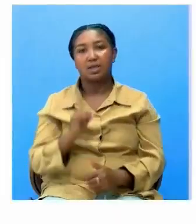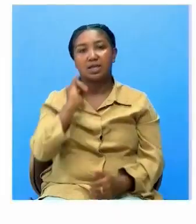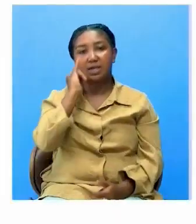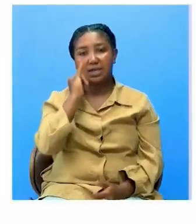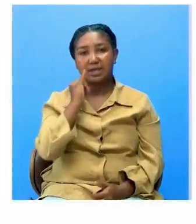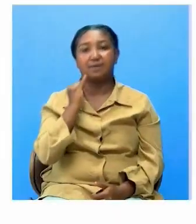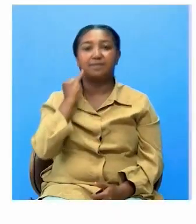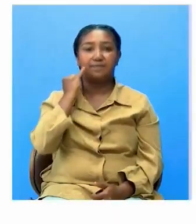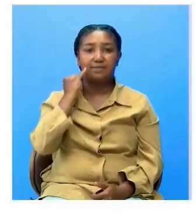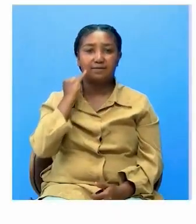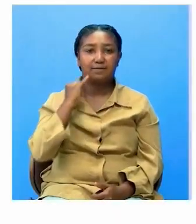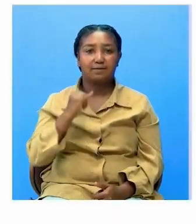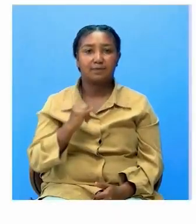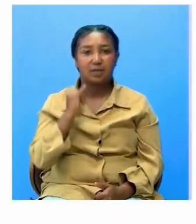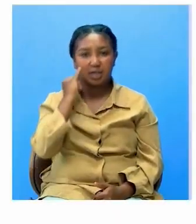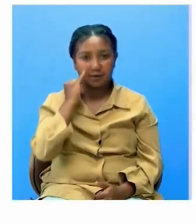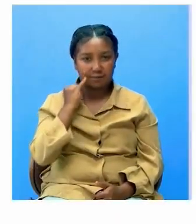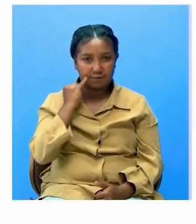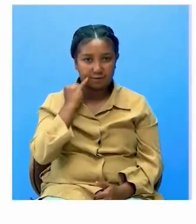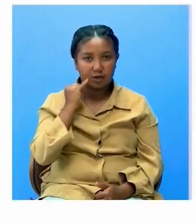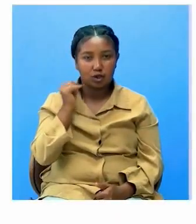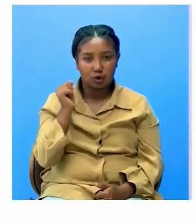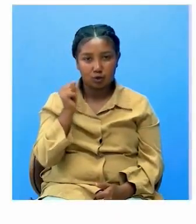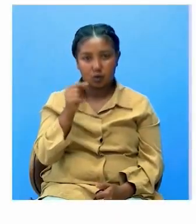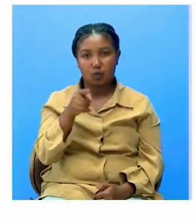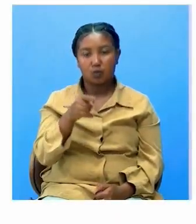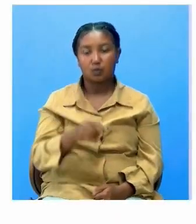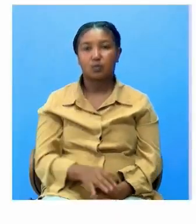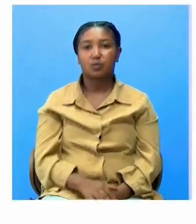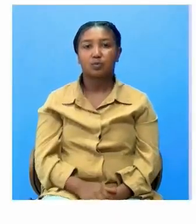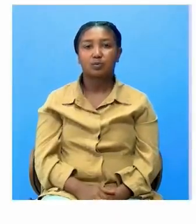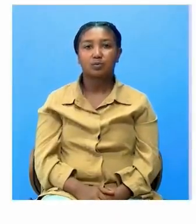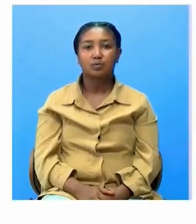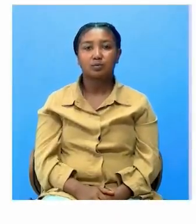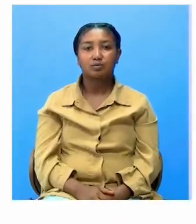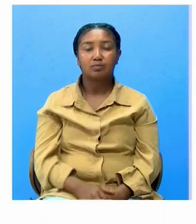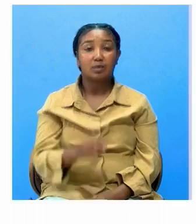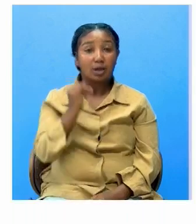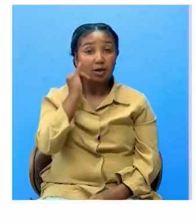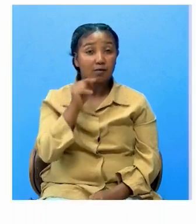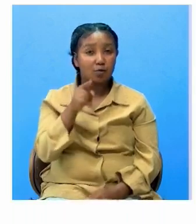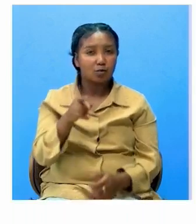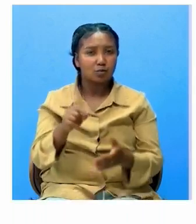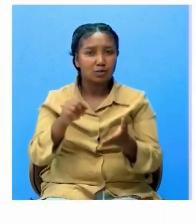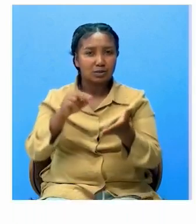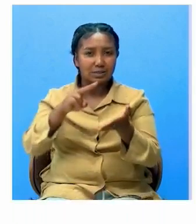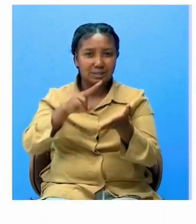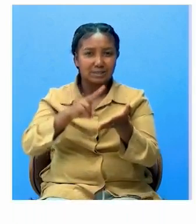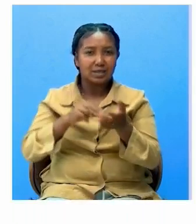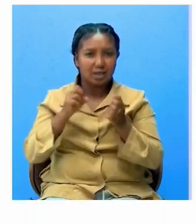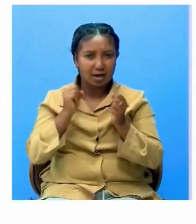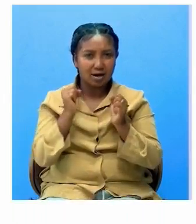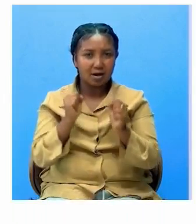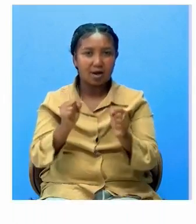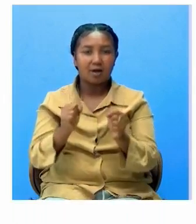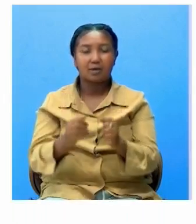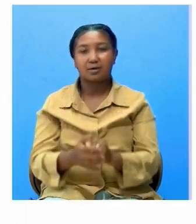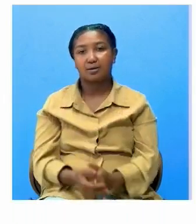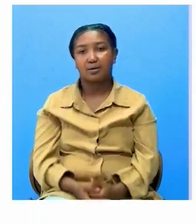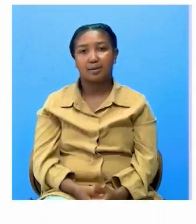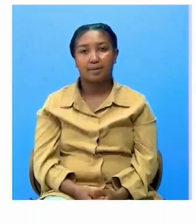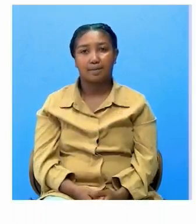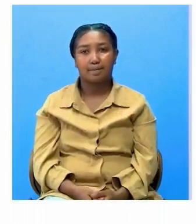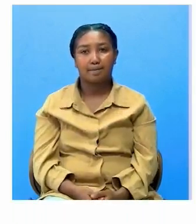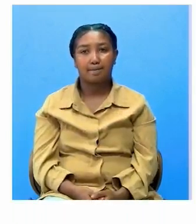here, if you study hard, if you study